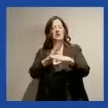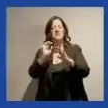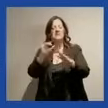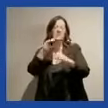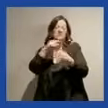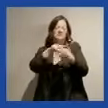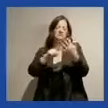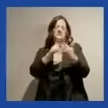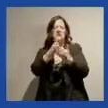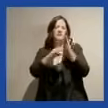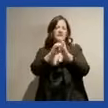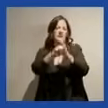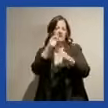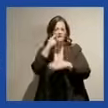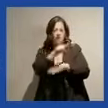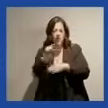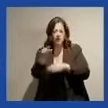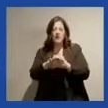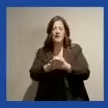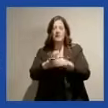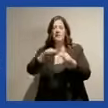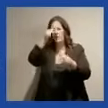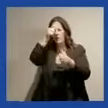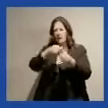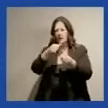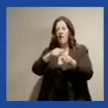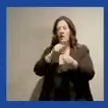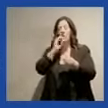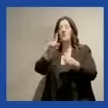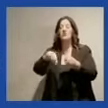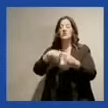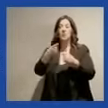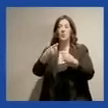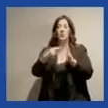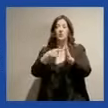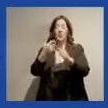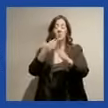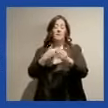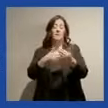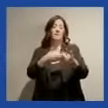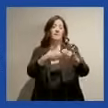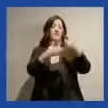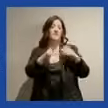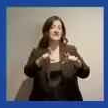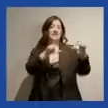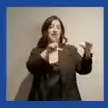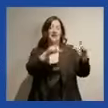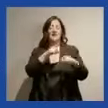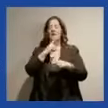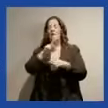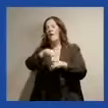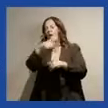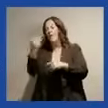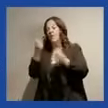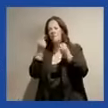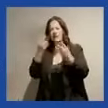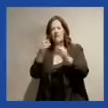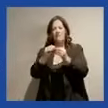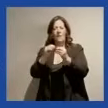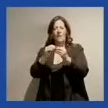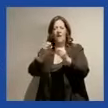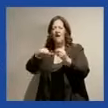examples for you. Again, remember the slide I showed you before, hundreds and hundreds of other examples,